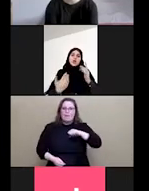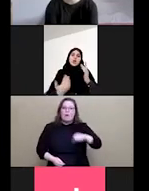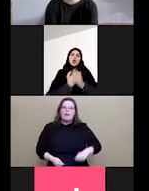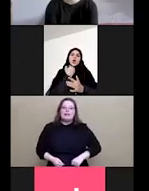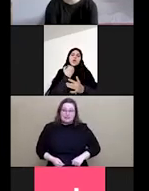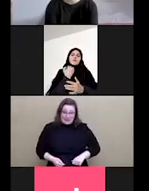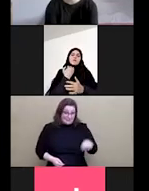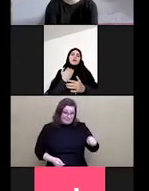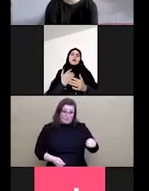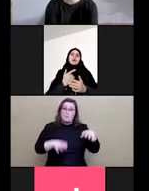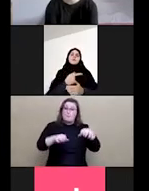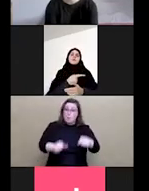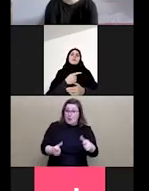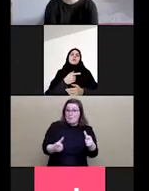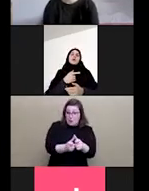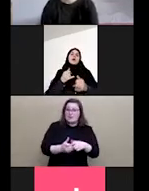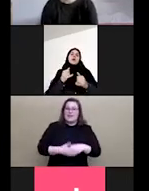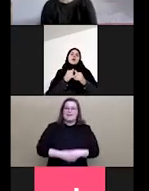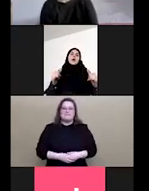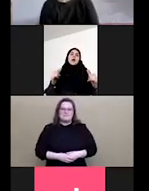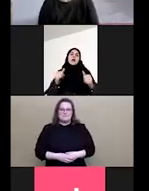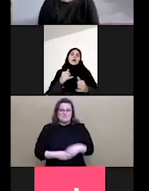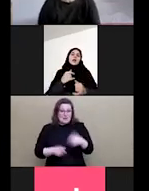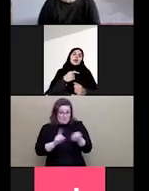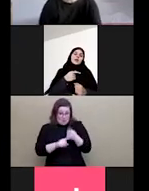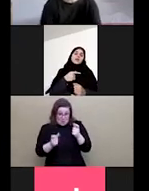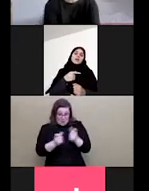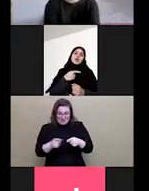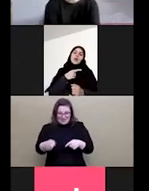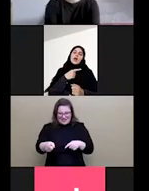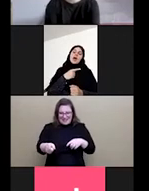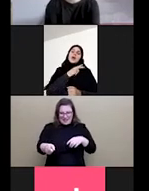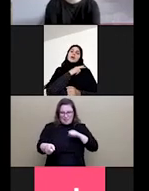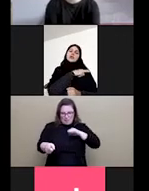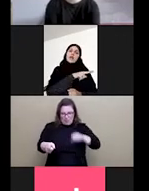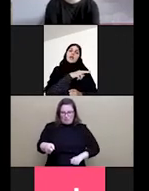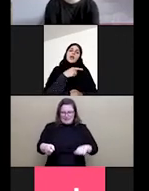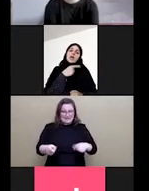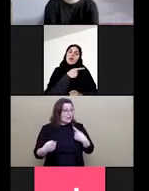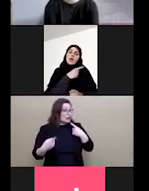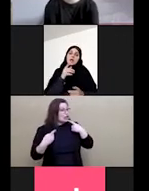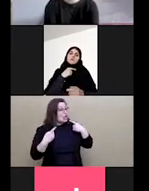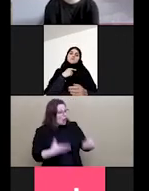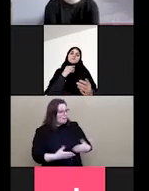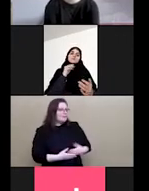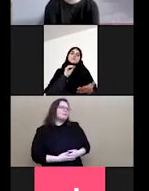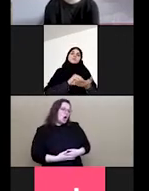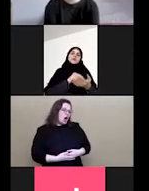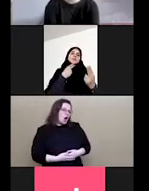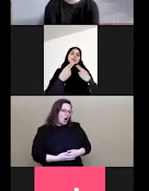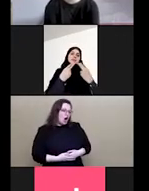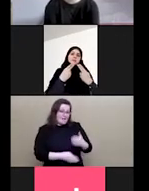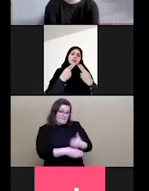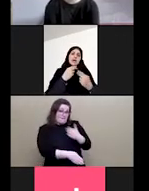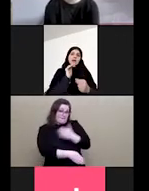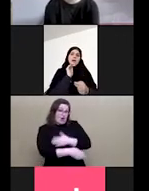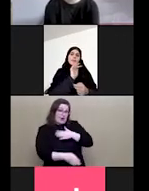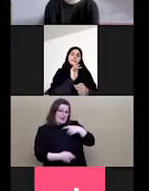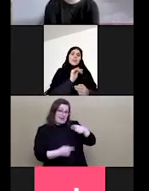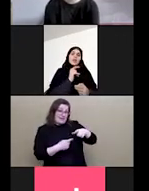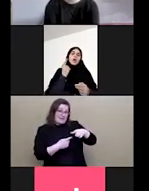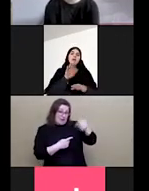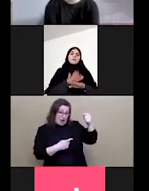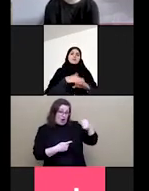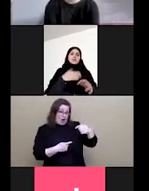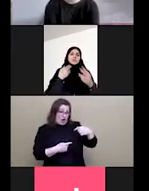And he, at the beginning of the meeting, he informed her that even in his pre-election campaign, but even now that